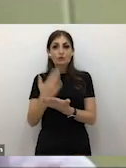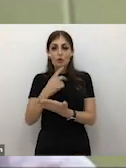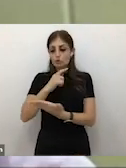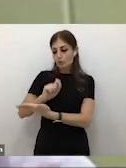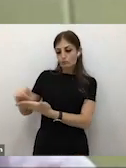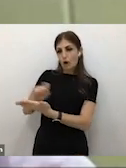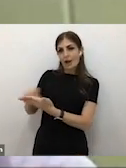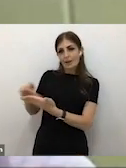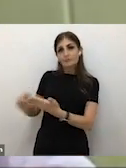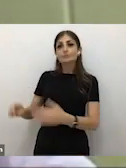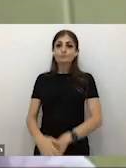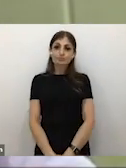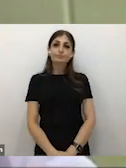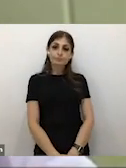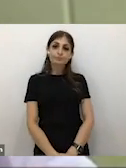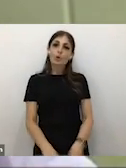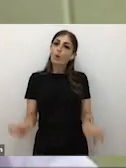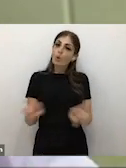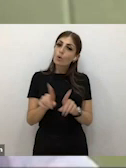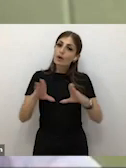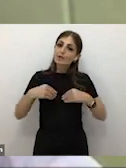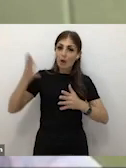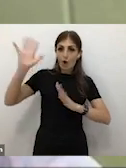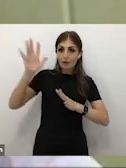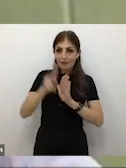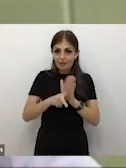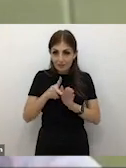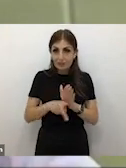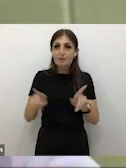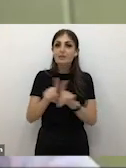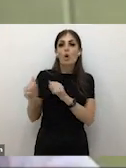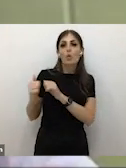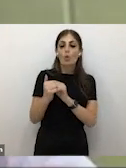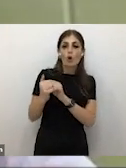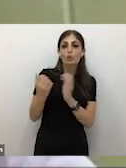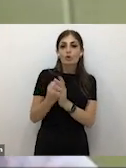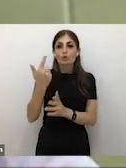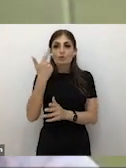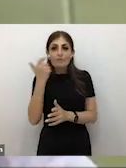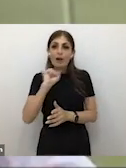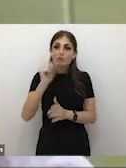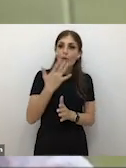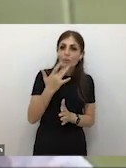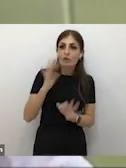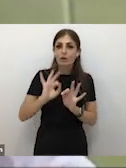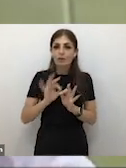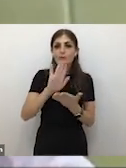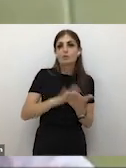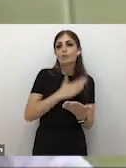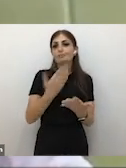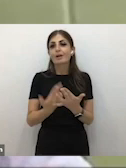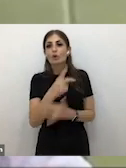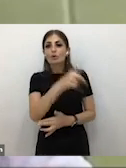on the page. We also accept videos in Auslan and we'll work with you to find your preferred interpreter to interpret that video